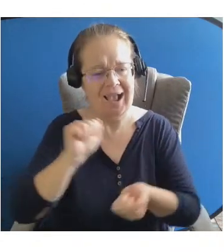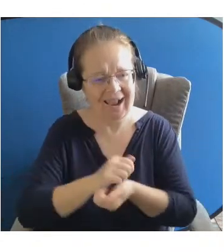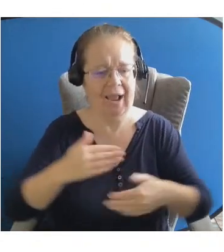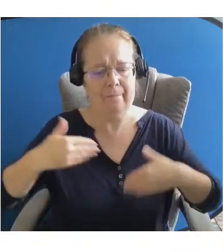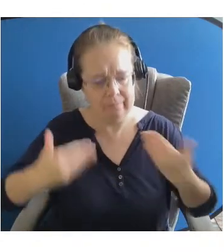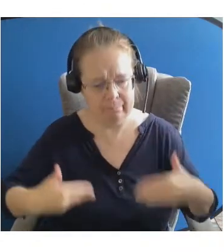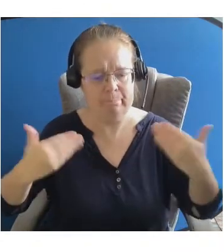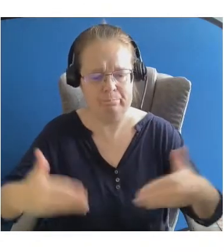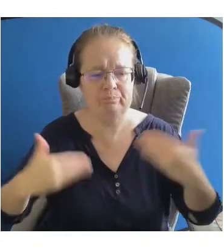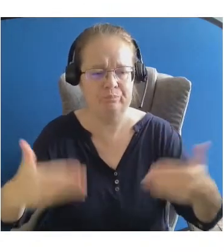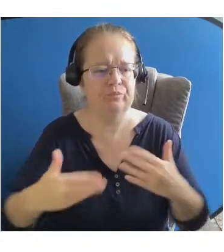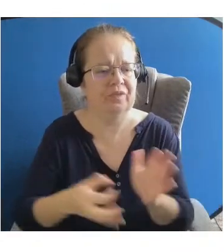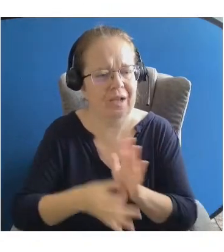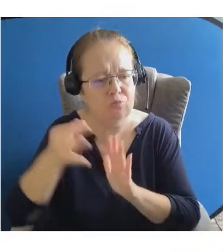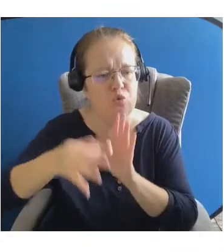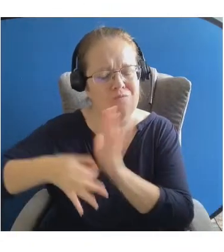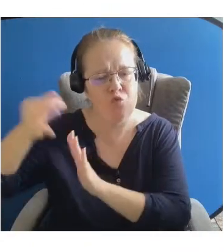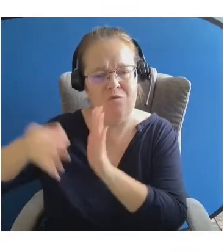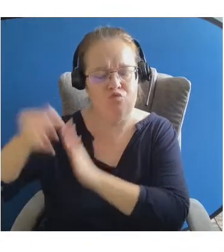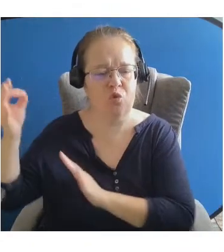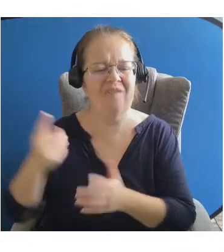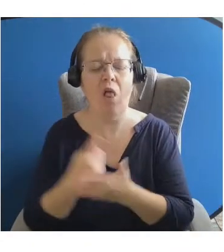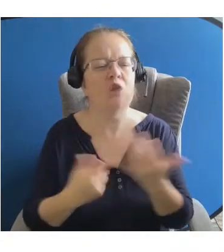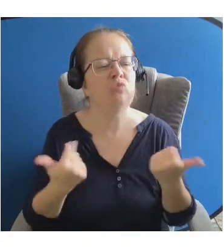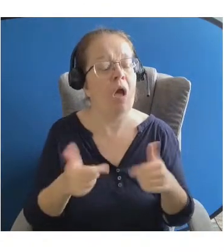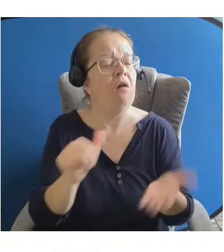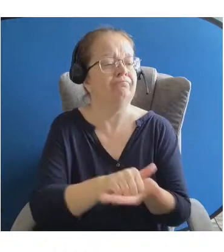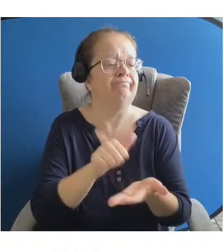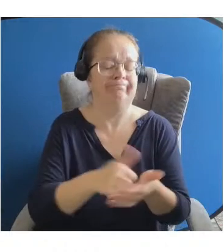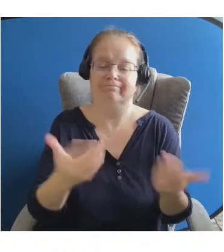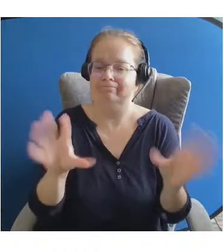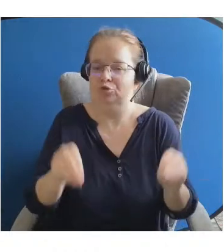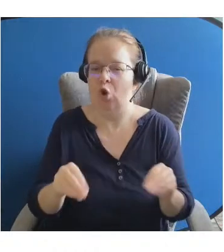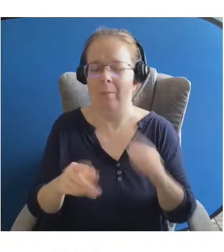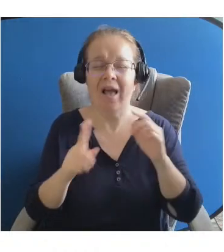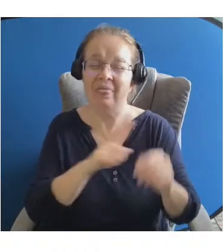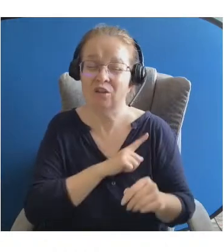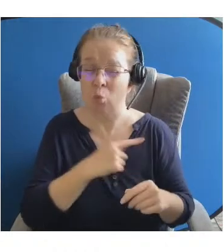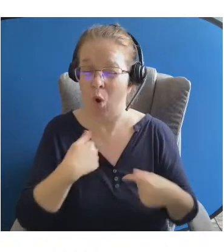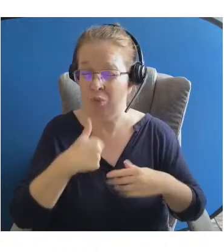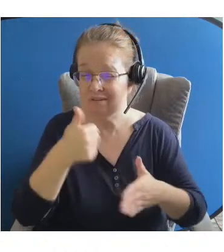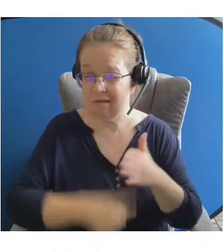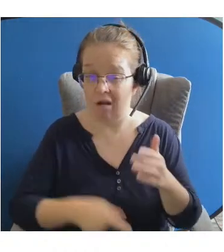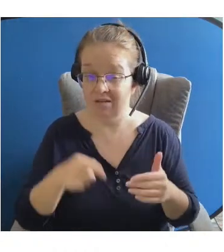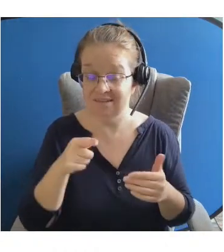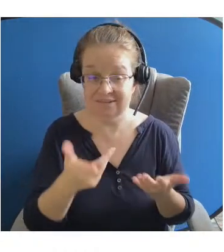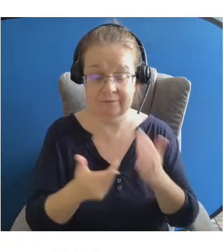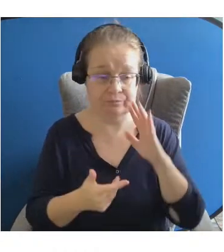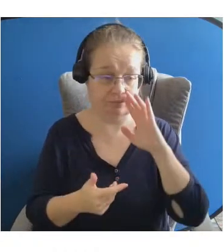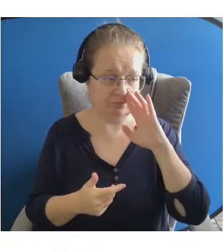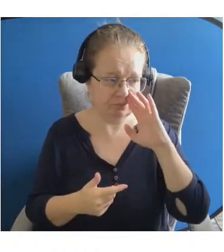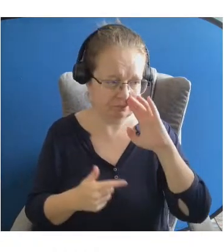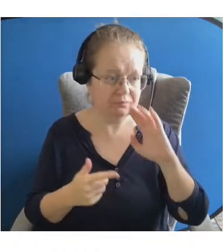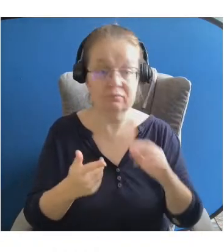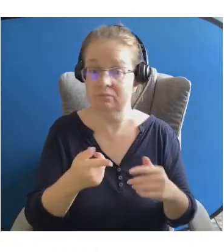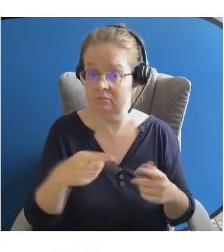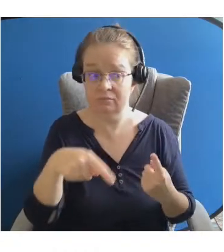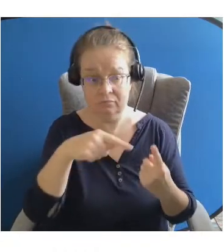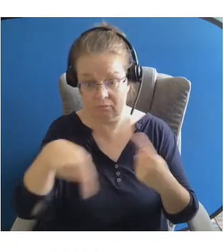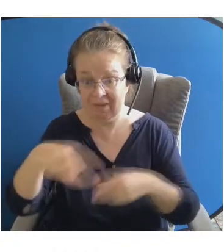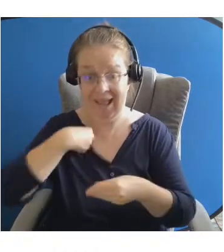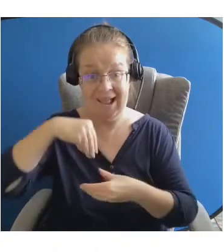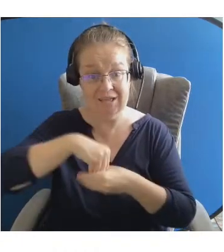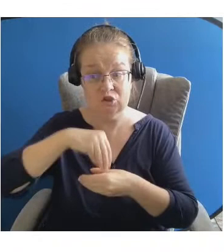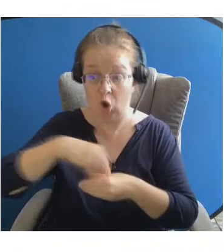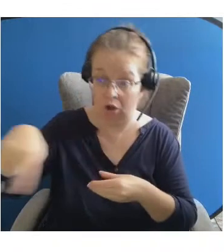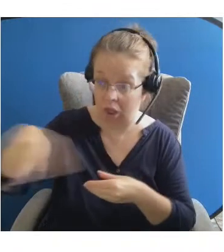forward. So I think that's really why we started the journey, and it's been incredibly well received internally. I think